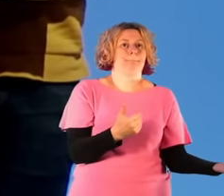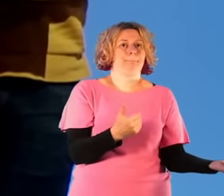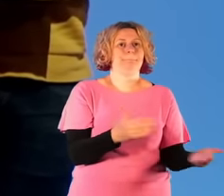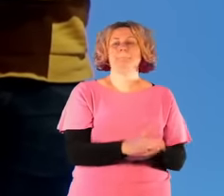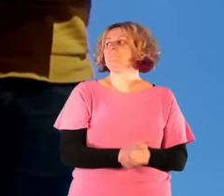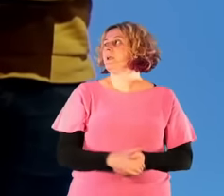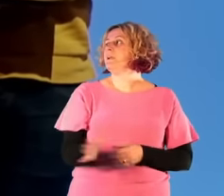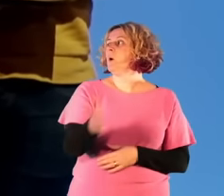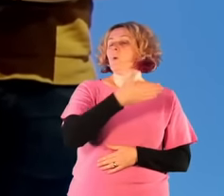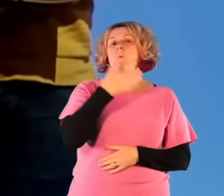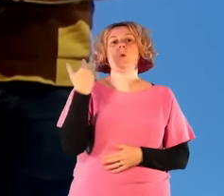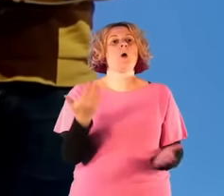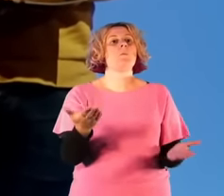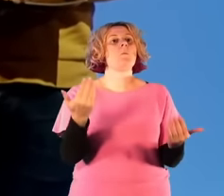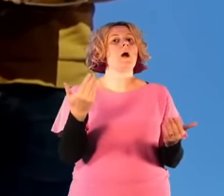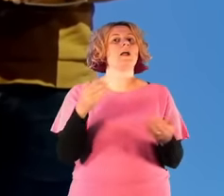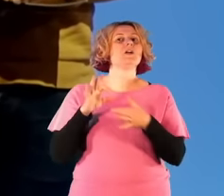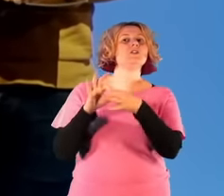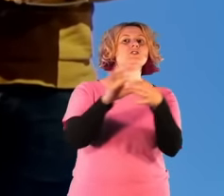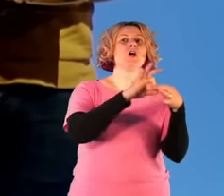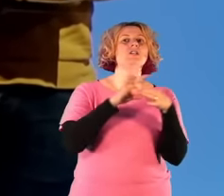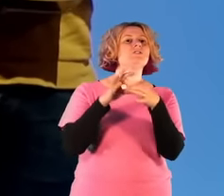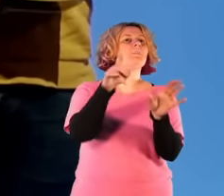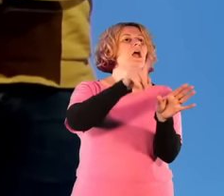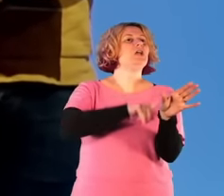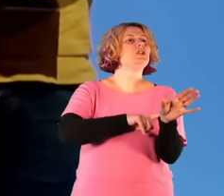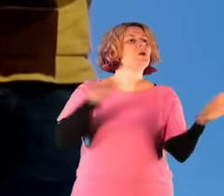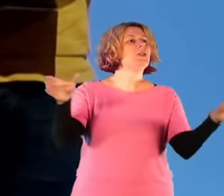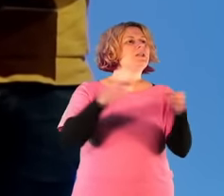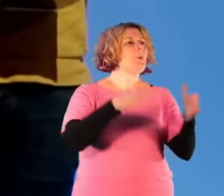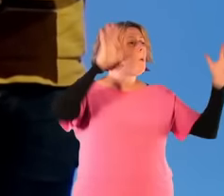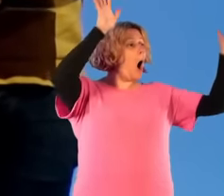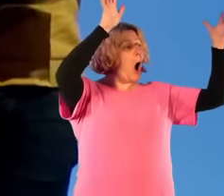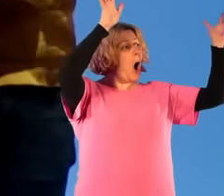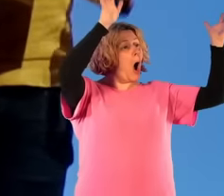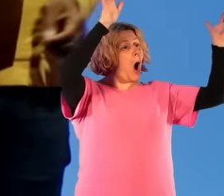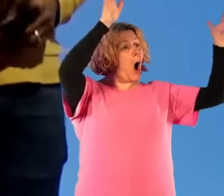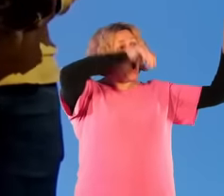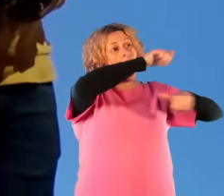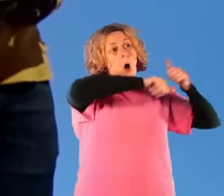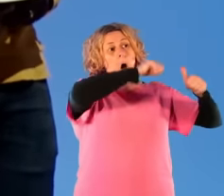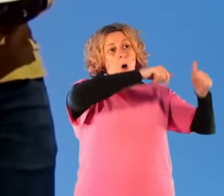welcome to those who are joining us from the youth stream tonight.